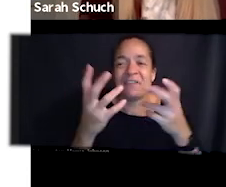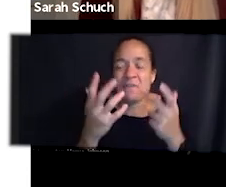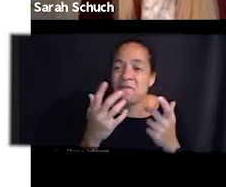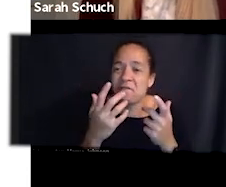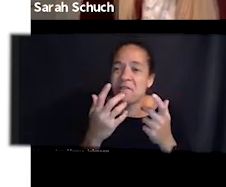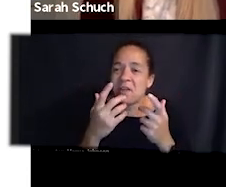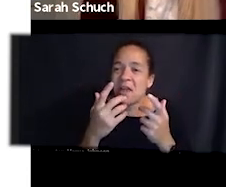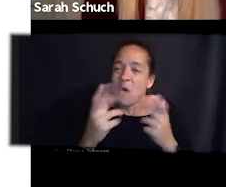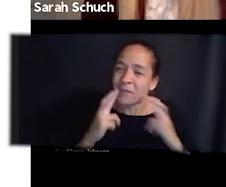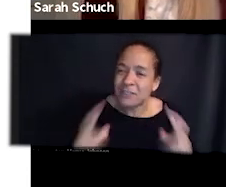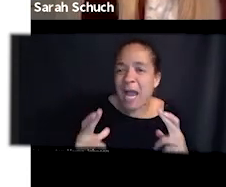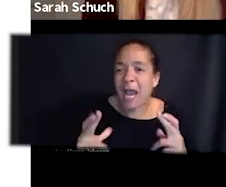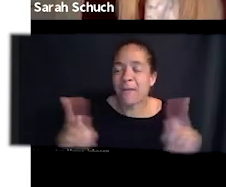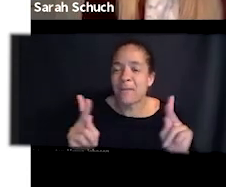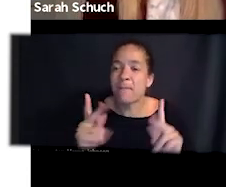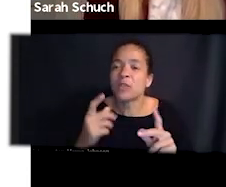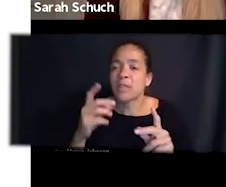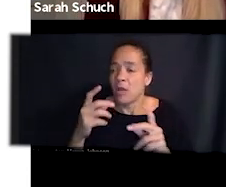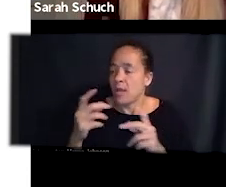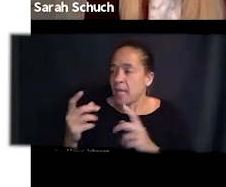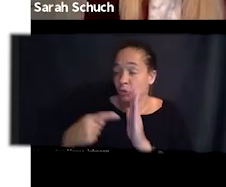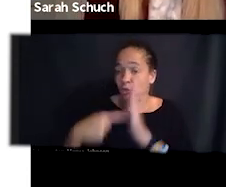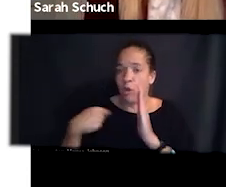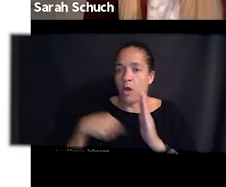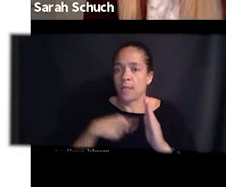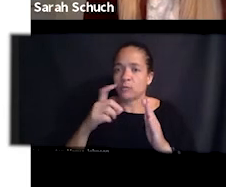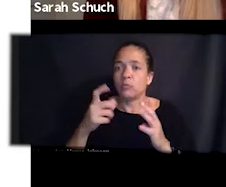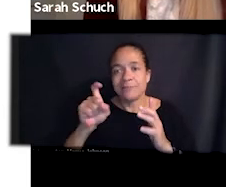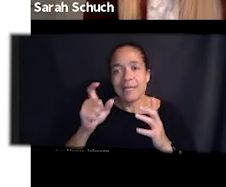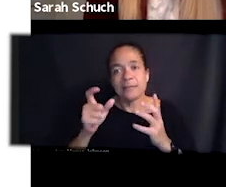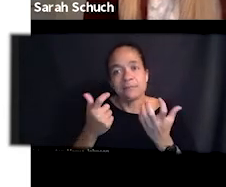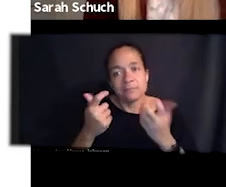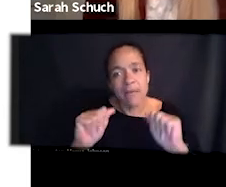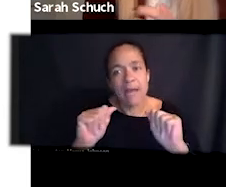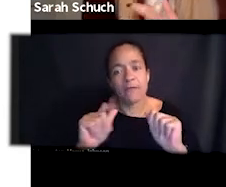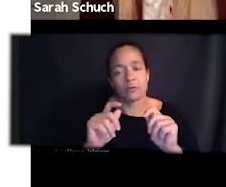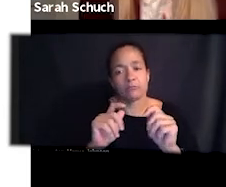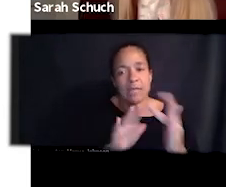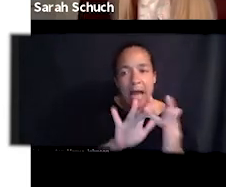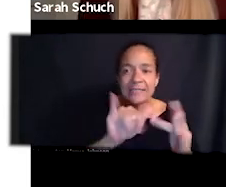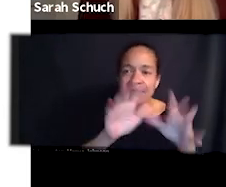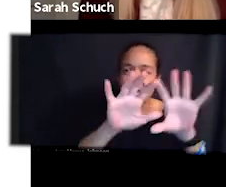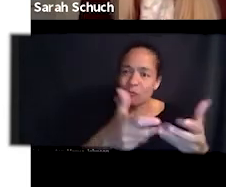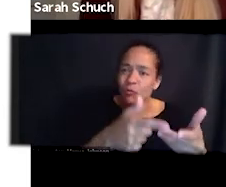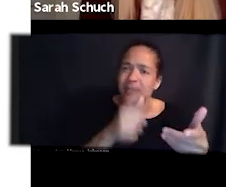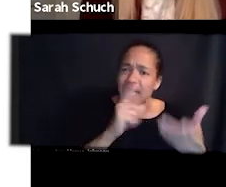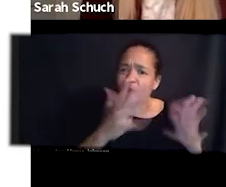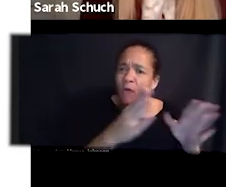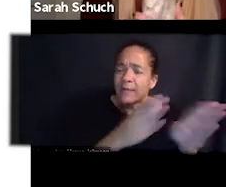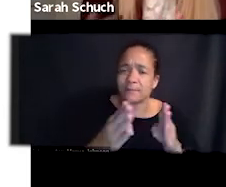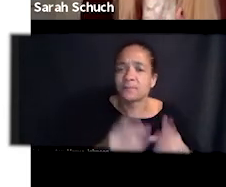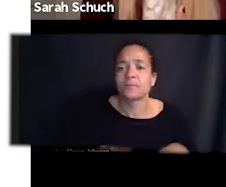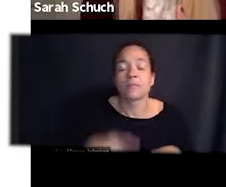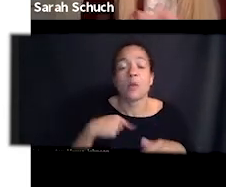more for some of those specific age groups. But we are happy to see that there was at least a mix. But when you do have your